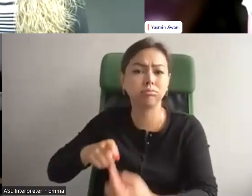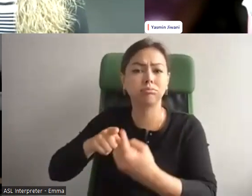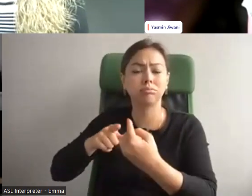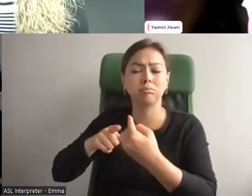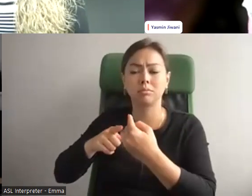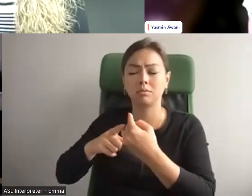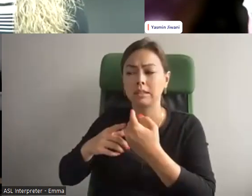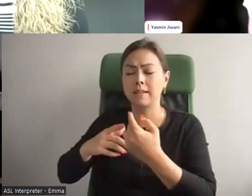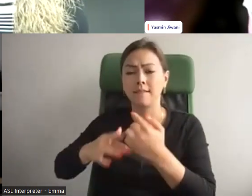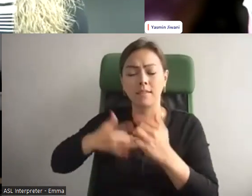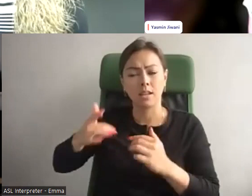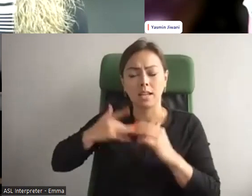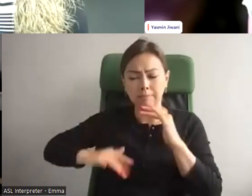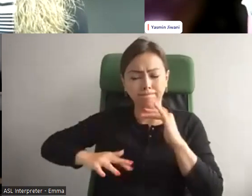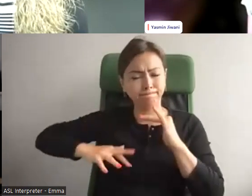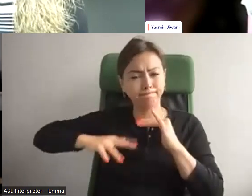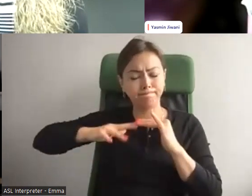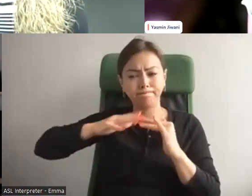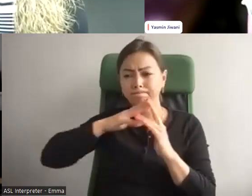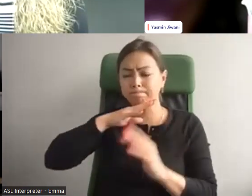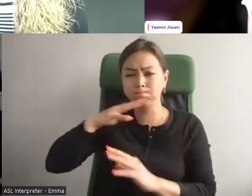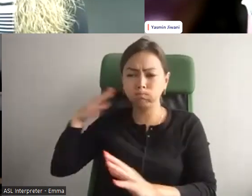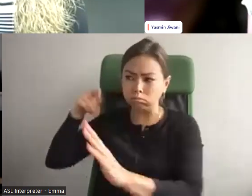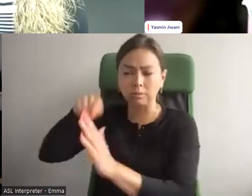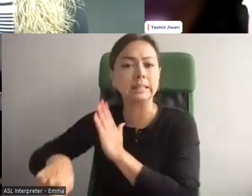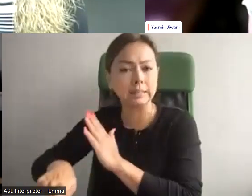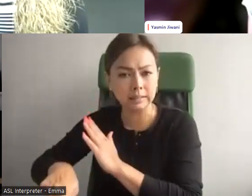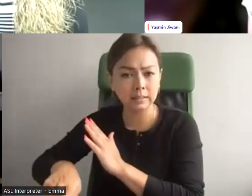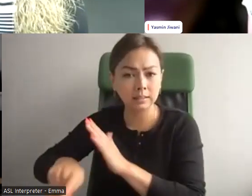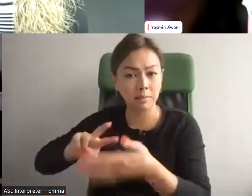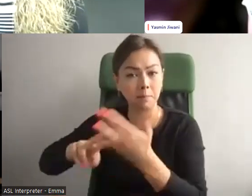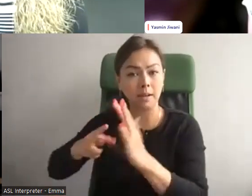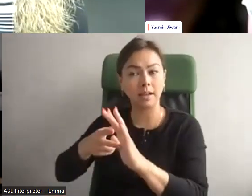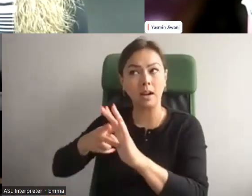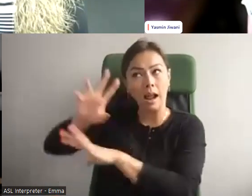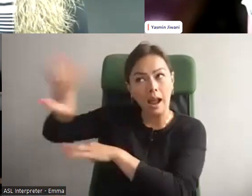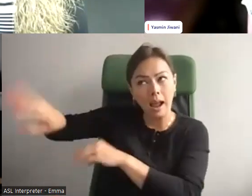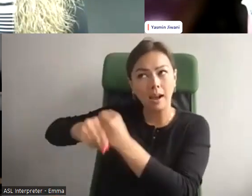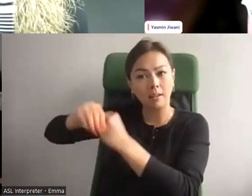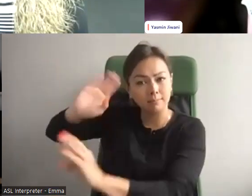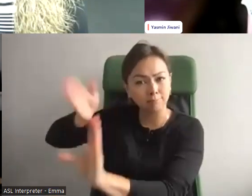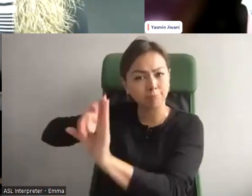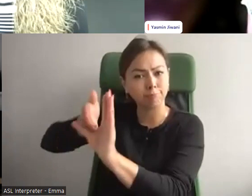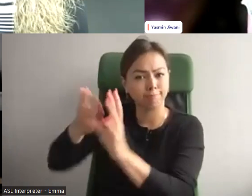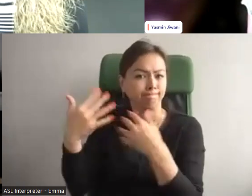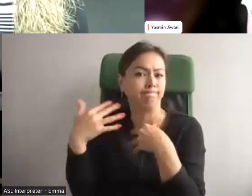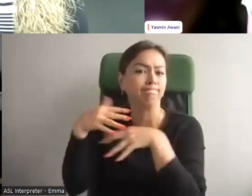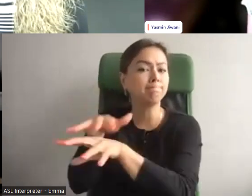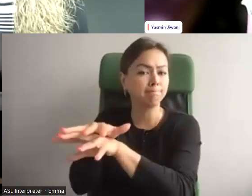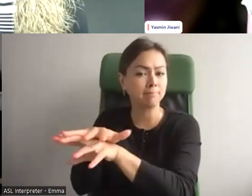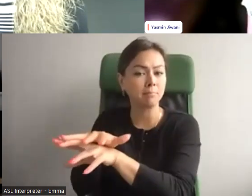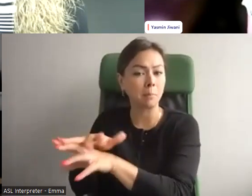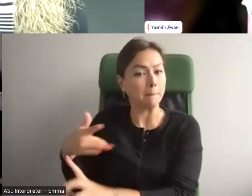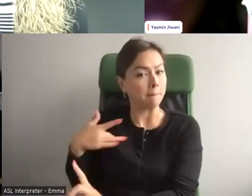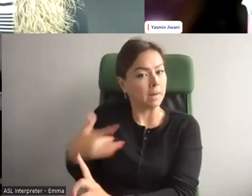and therefore has committed this crime. So the crime itself is psychologized in that way, but only for